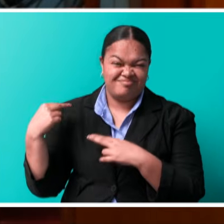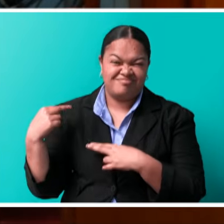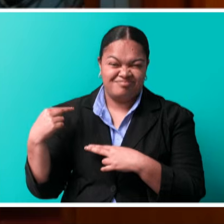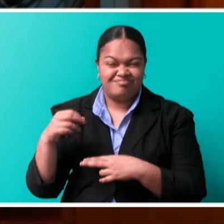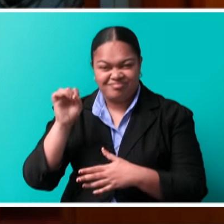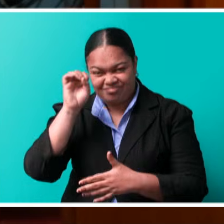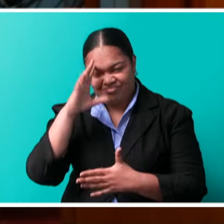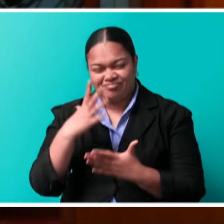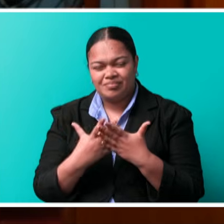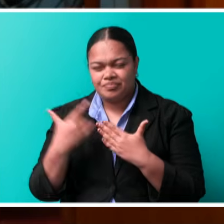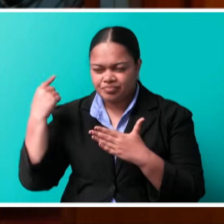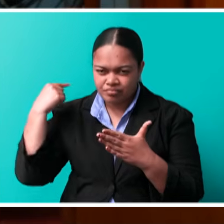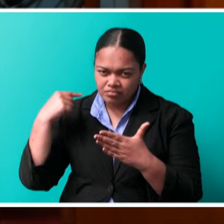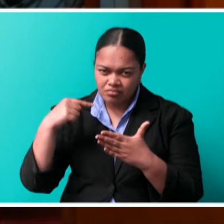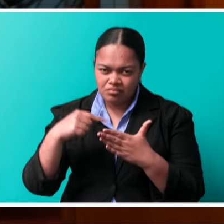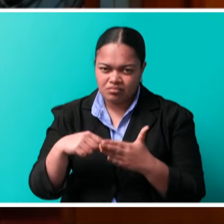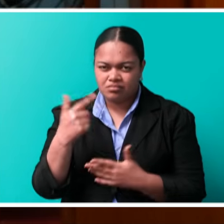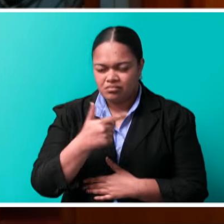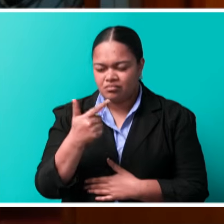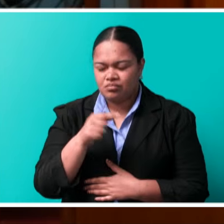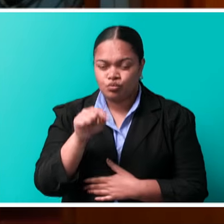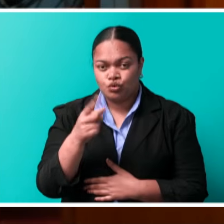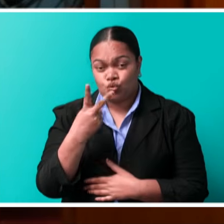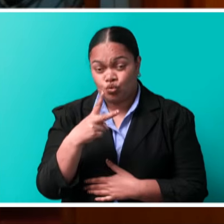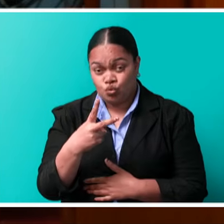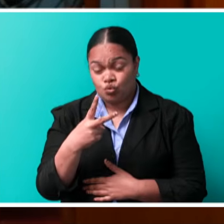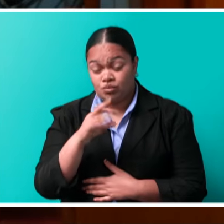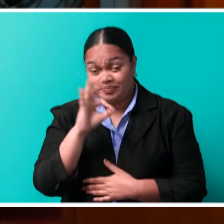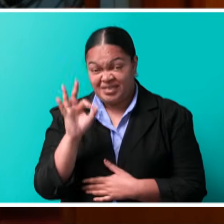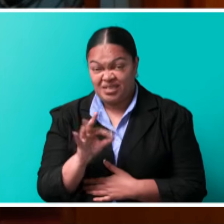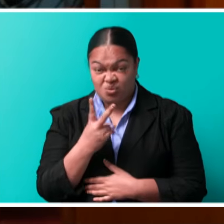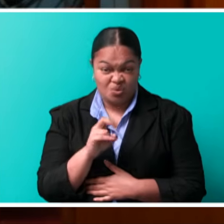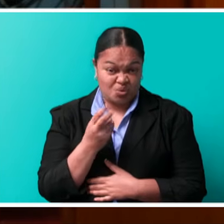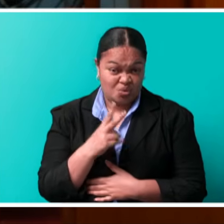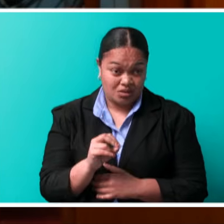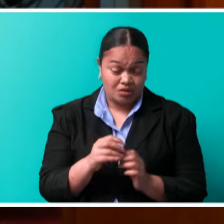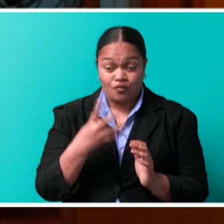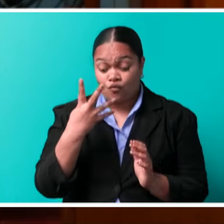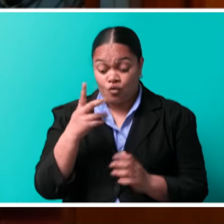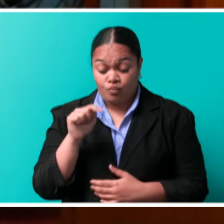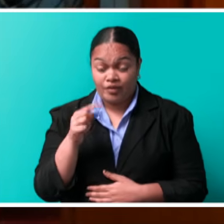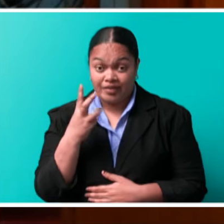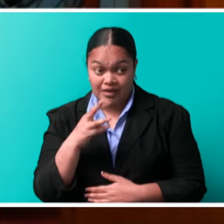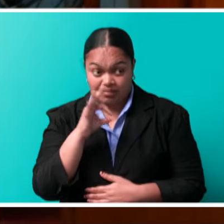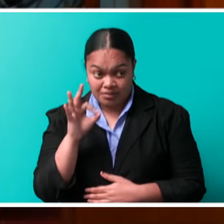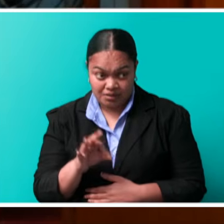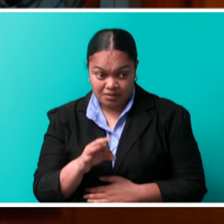with the economy falling by 17.2% in 2020 and 4.3% in